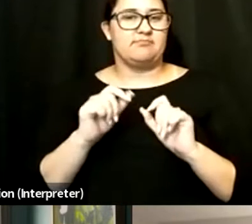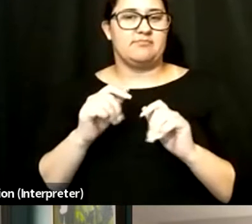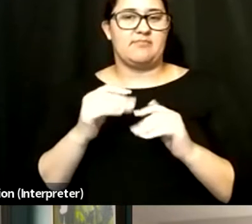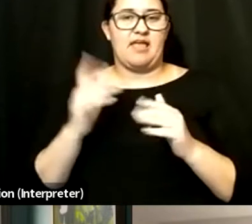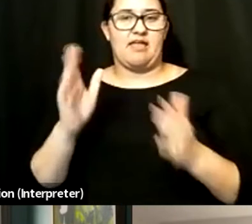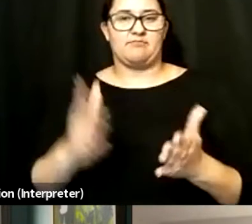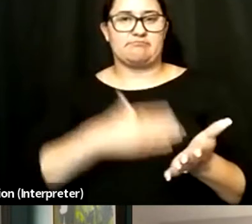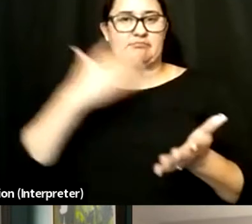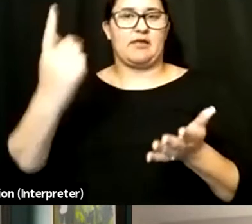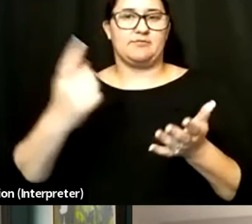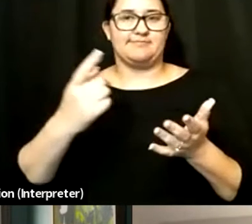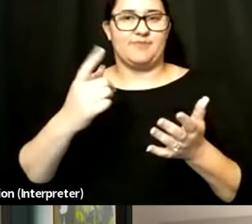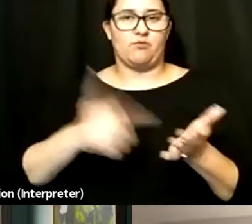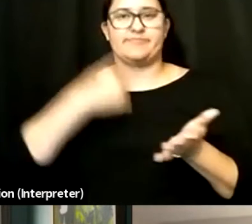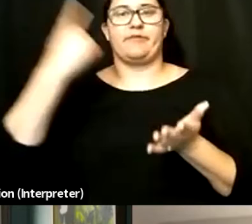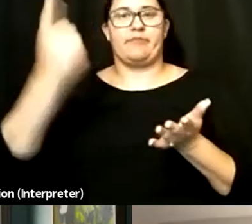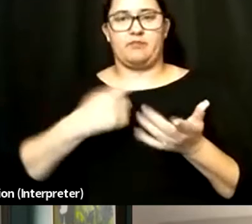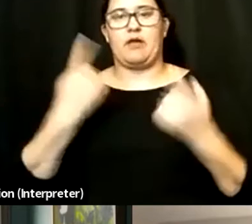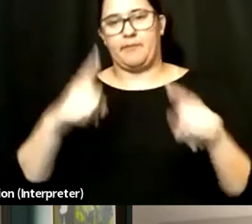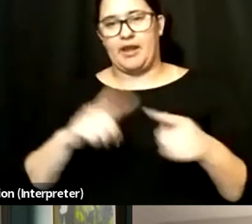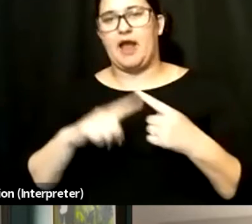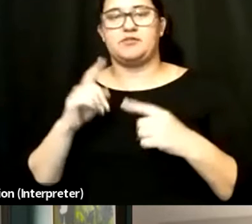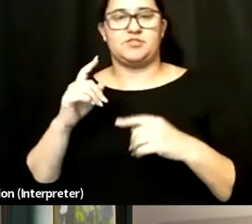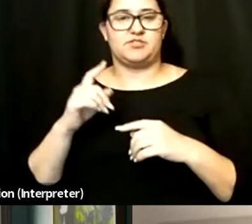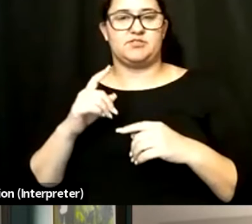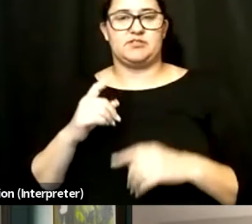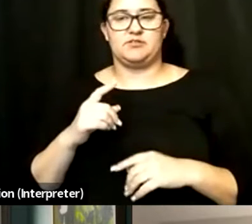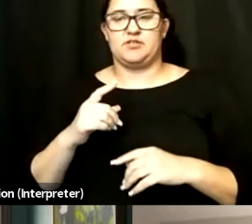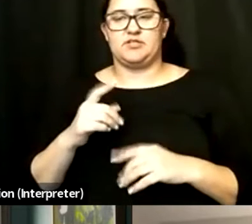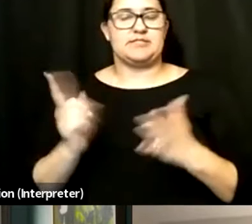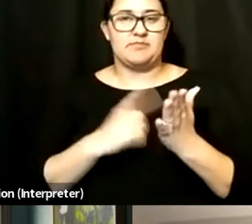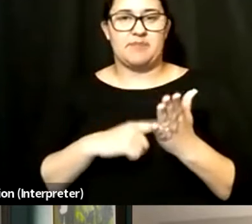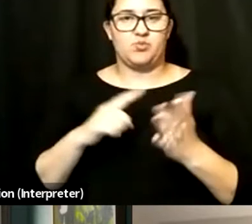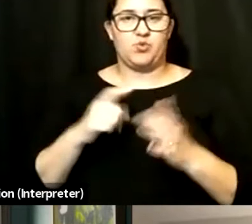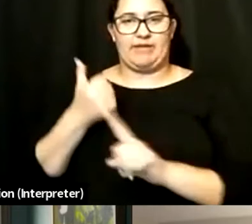not going anywhere important. I'm dropping off the trash to the trash can. Or